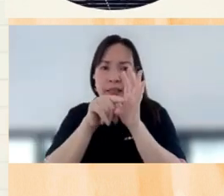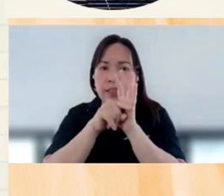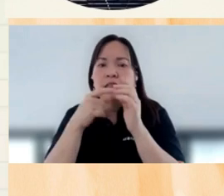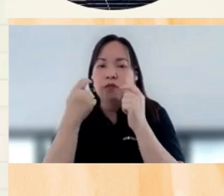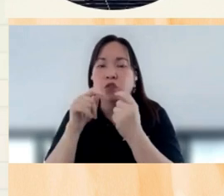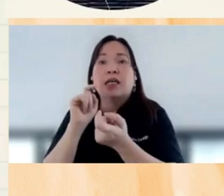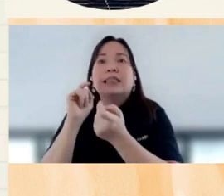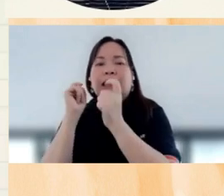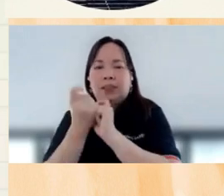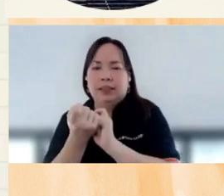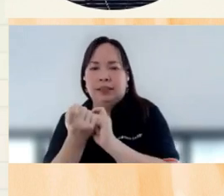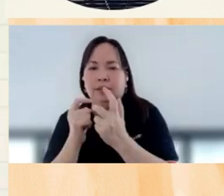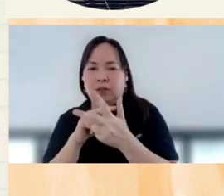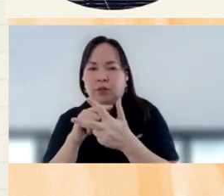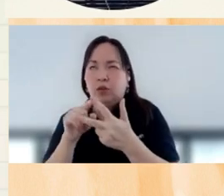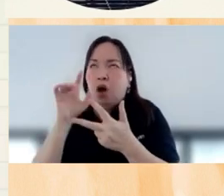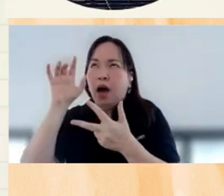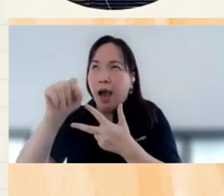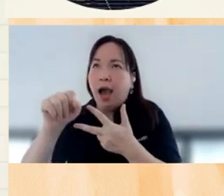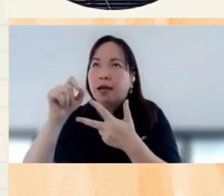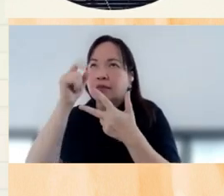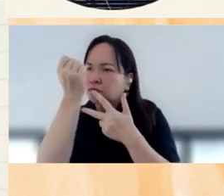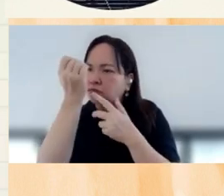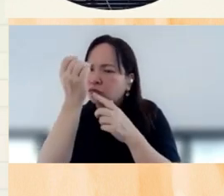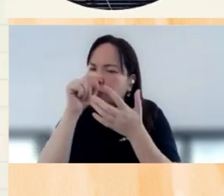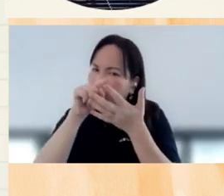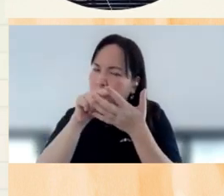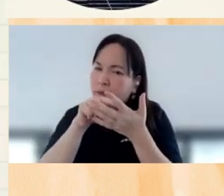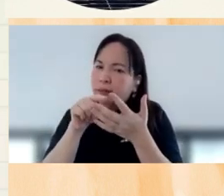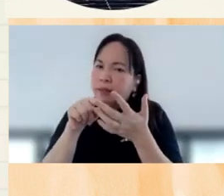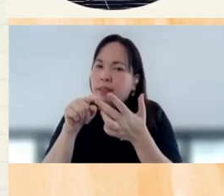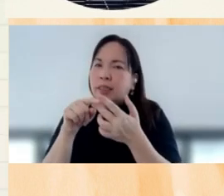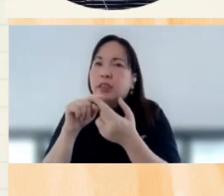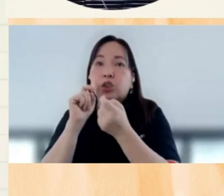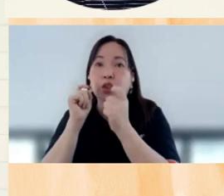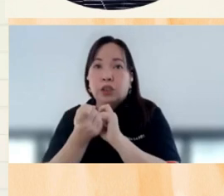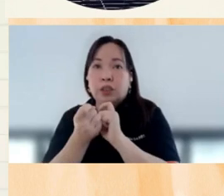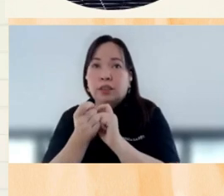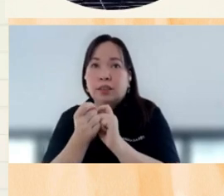more balanced, positive, or constructive one.